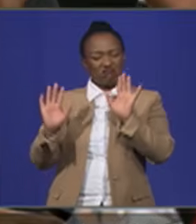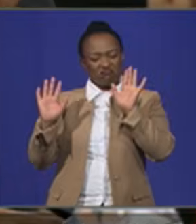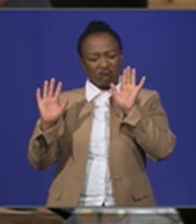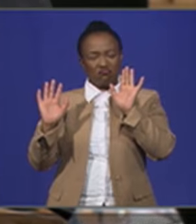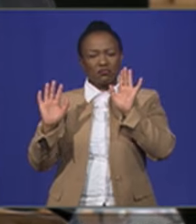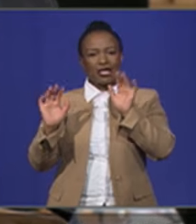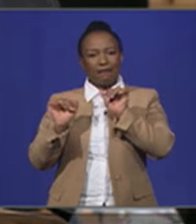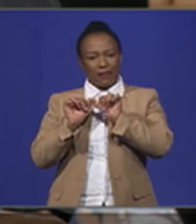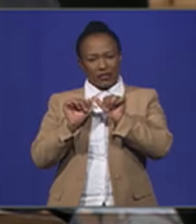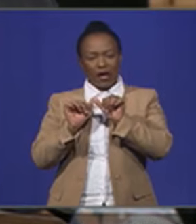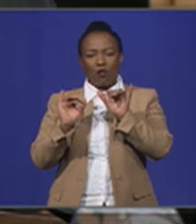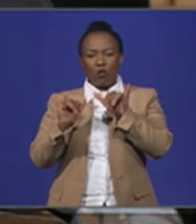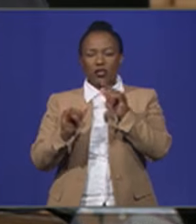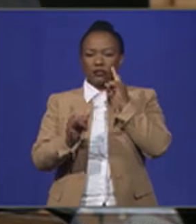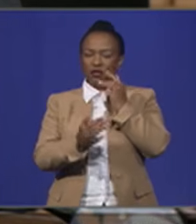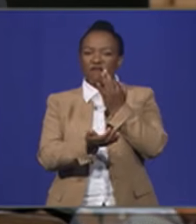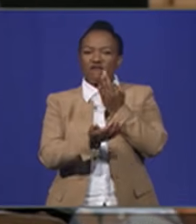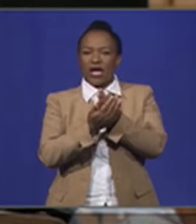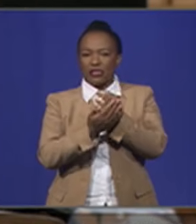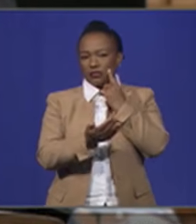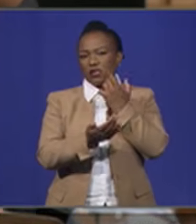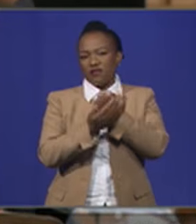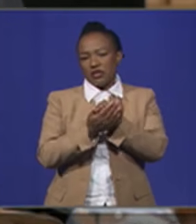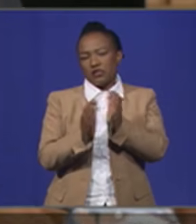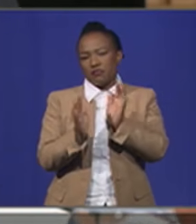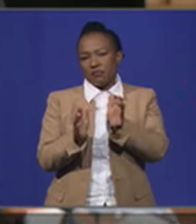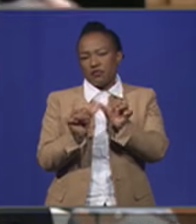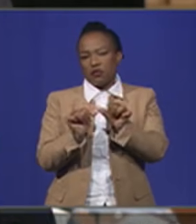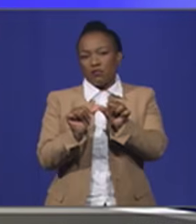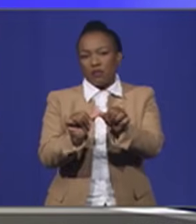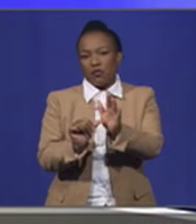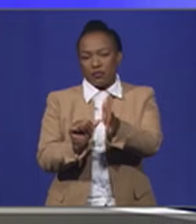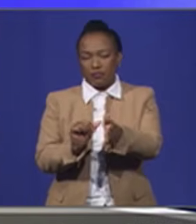and evidence. Dithetso di a tswelela.